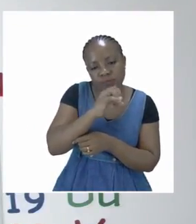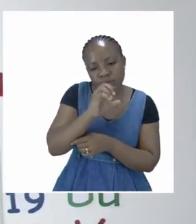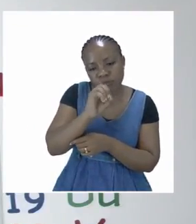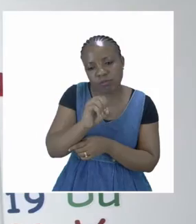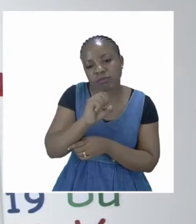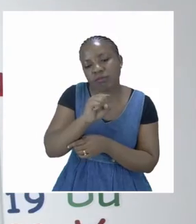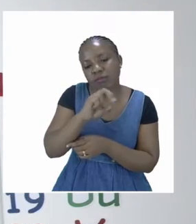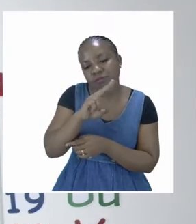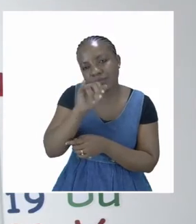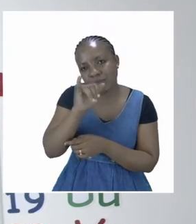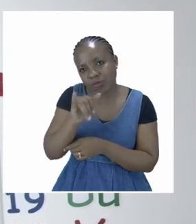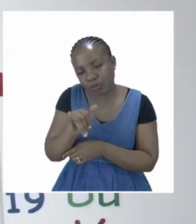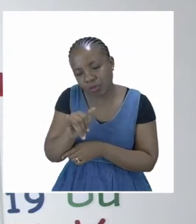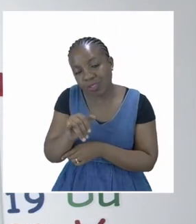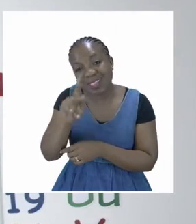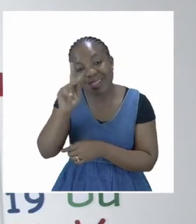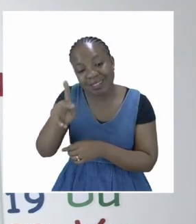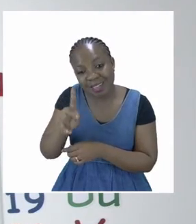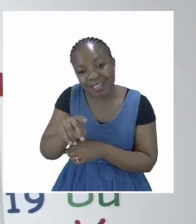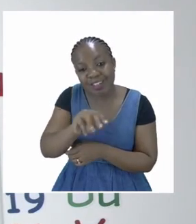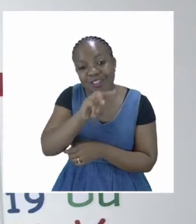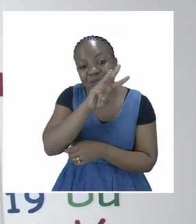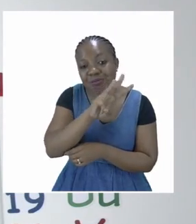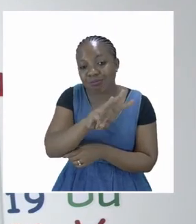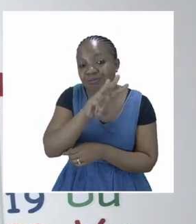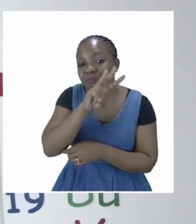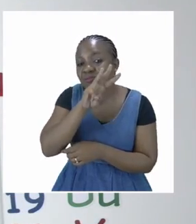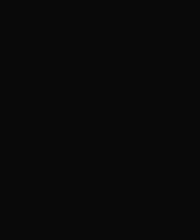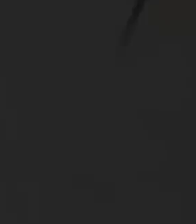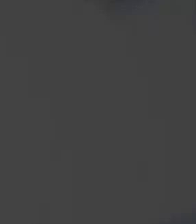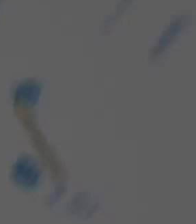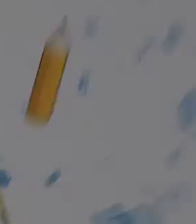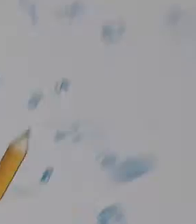our website, Zoshi Online.